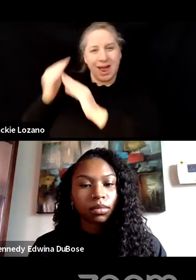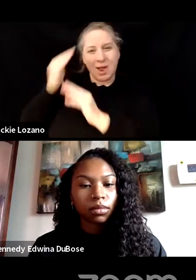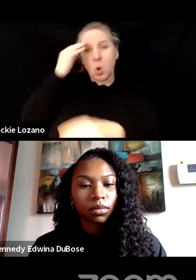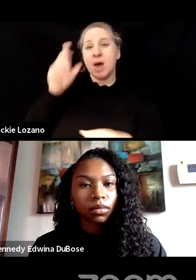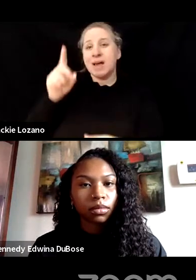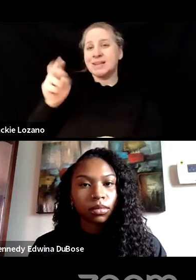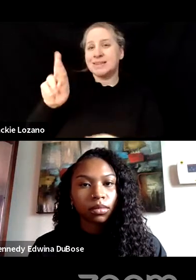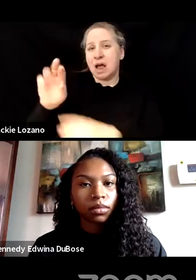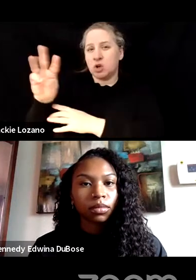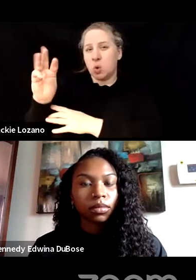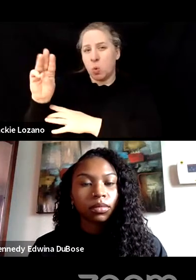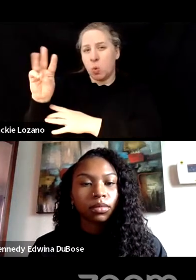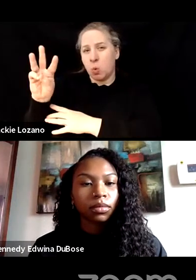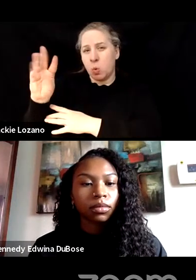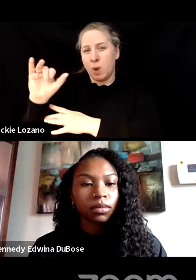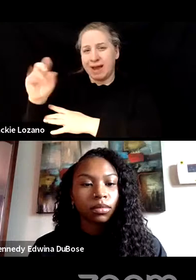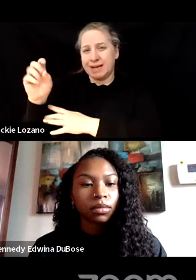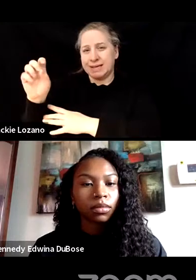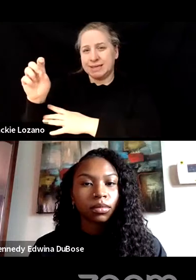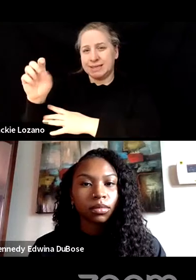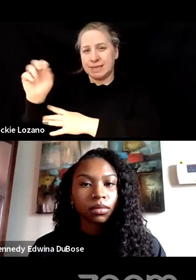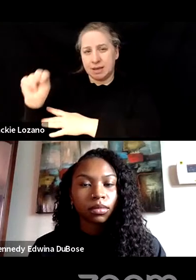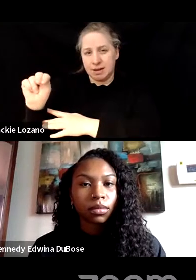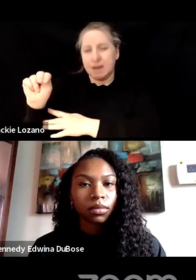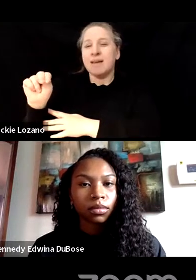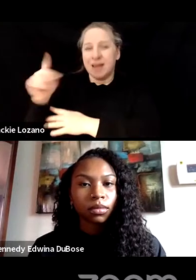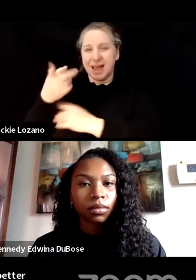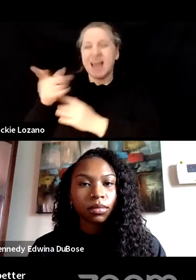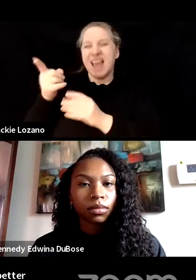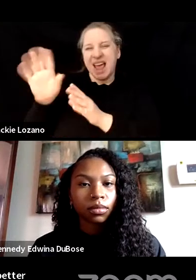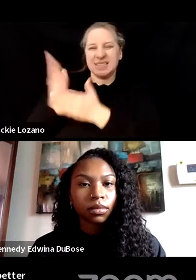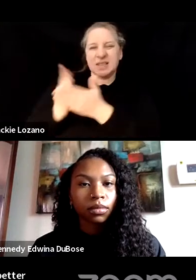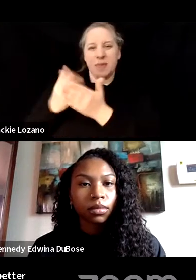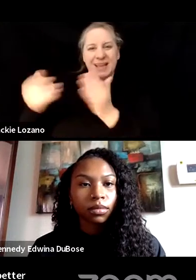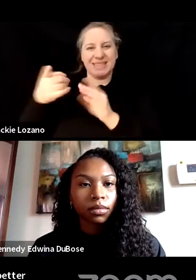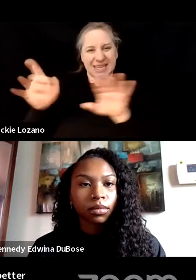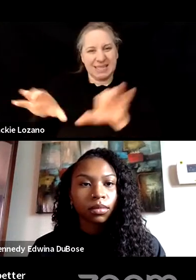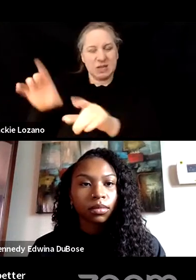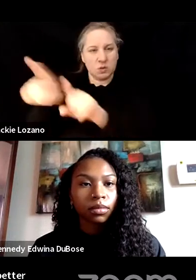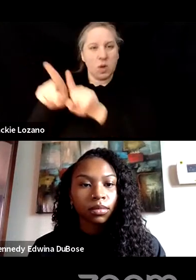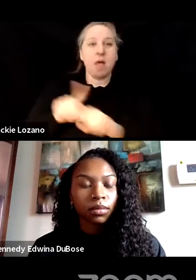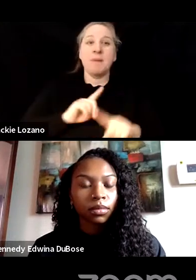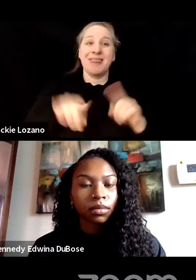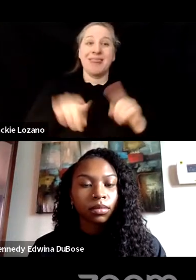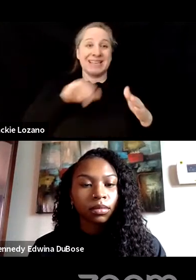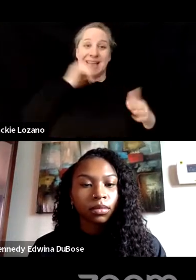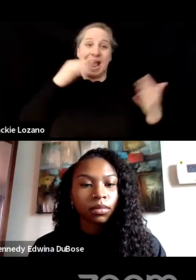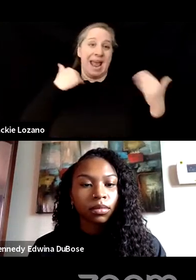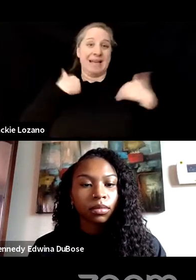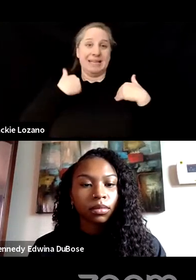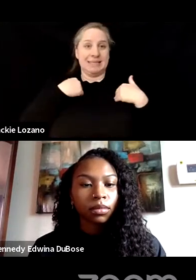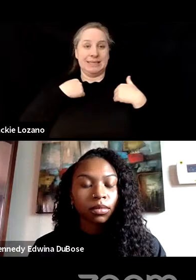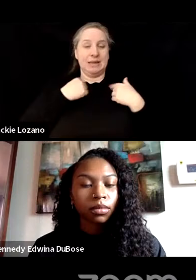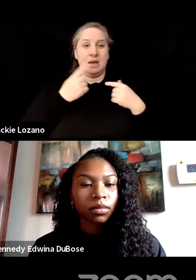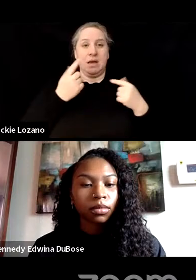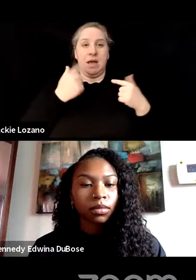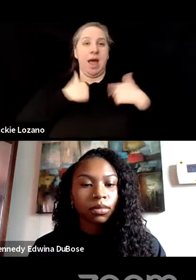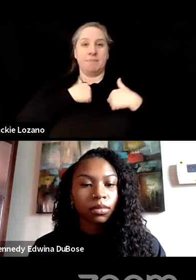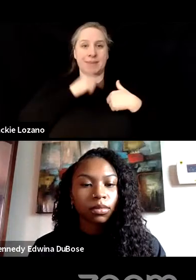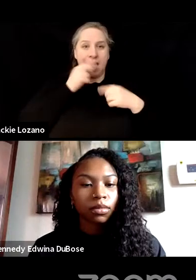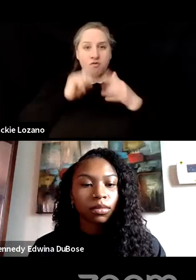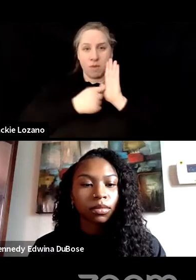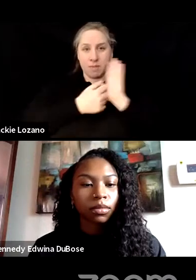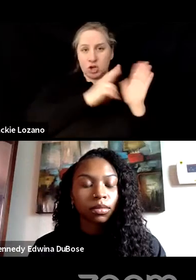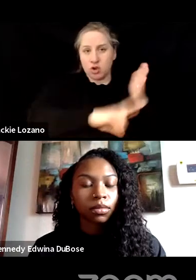of the scope that he has here that he may be able to chime in on as well. But that is just, once again, not as institutional representative, but